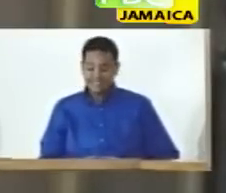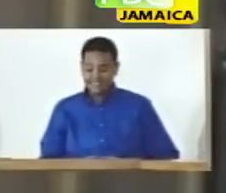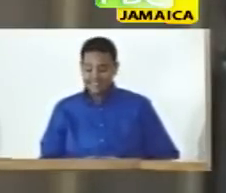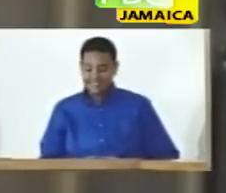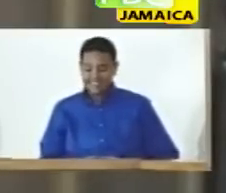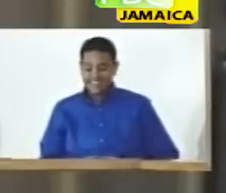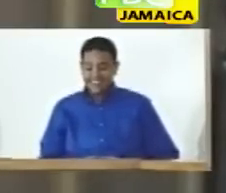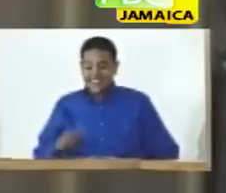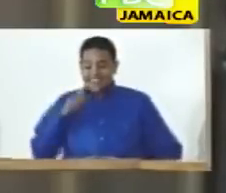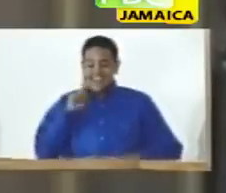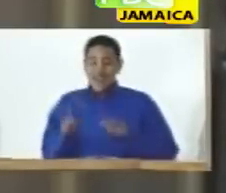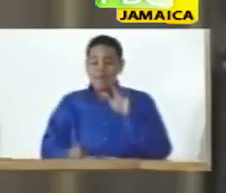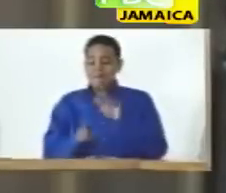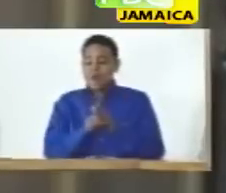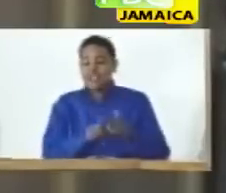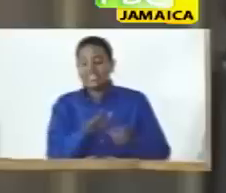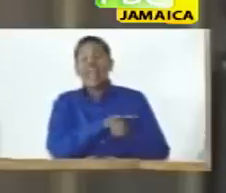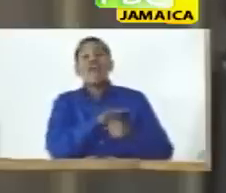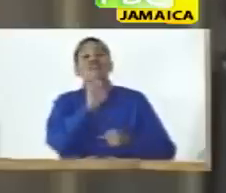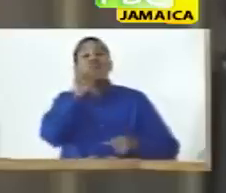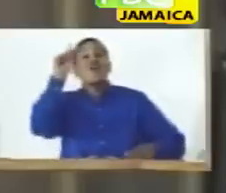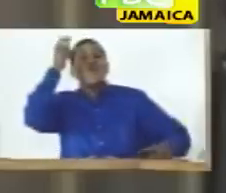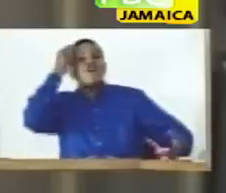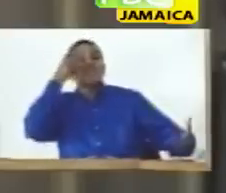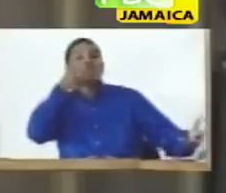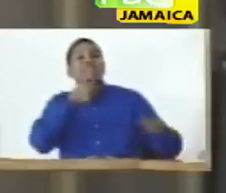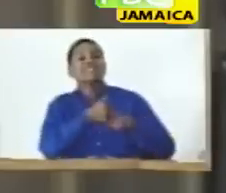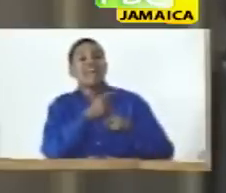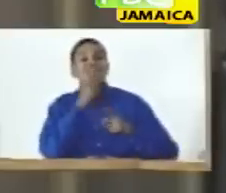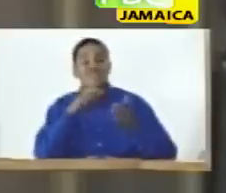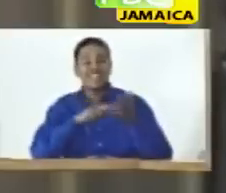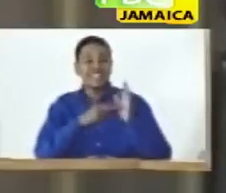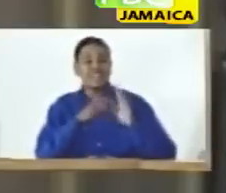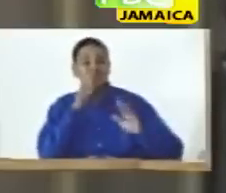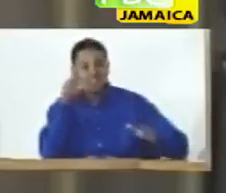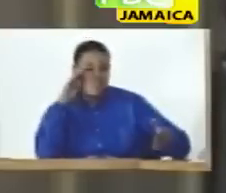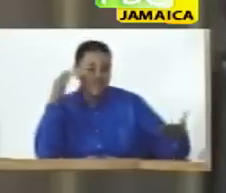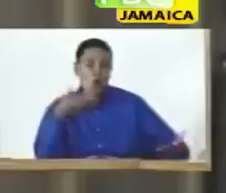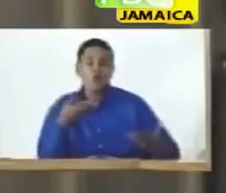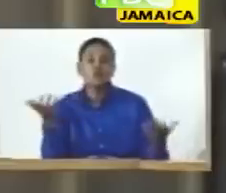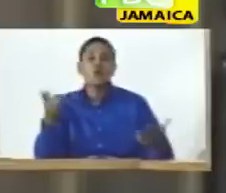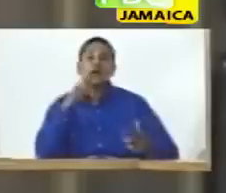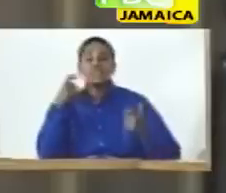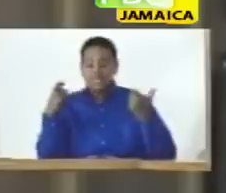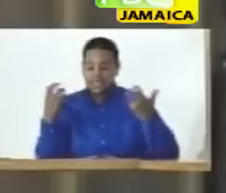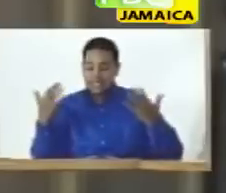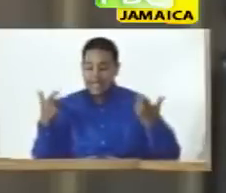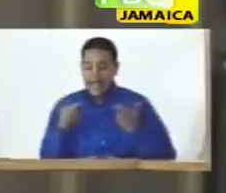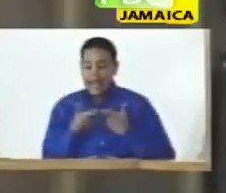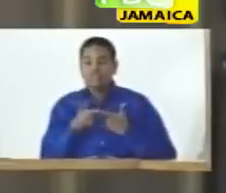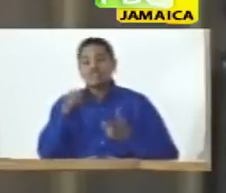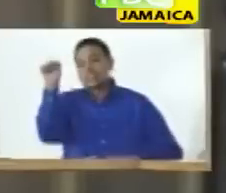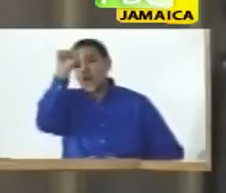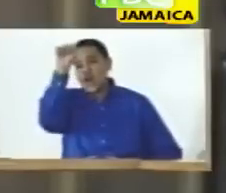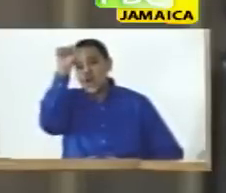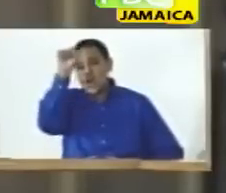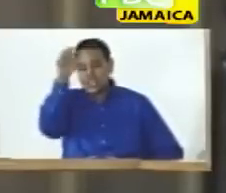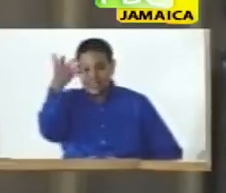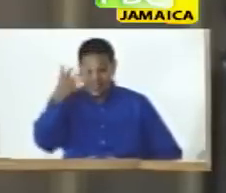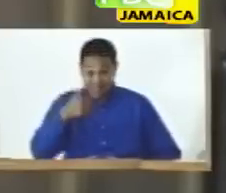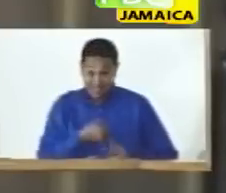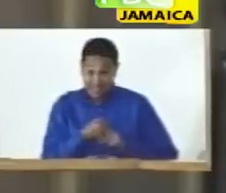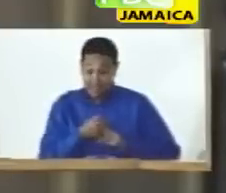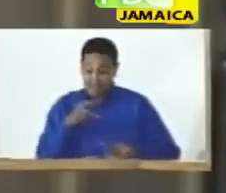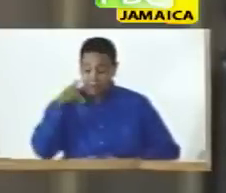An emerging area that the government intends to focus on is electric vehicles. The public